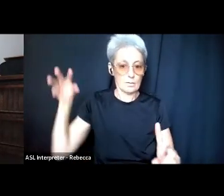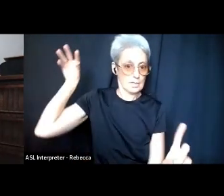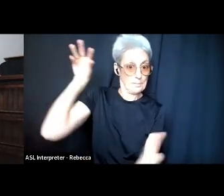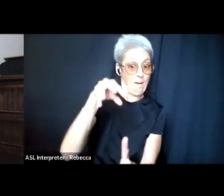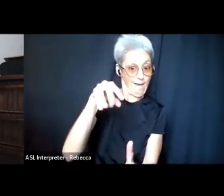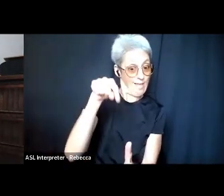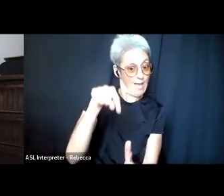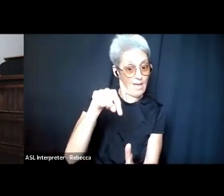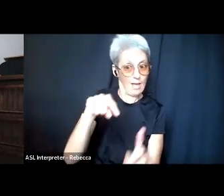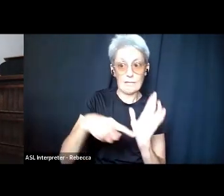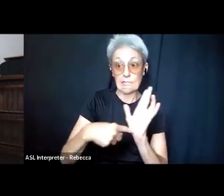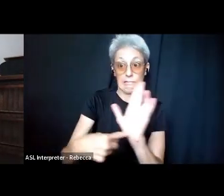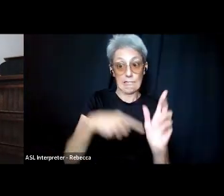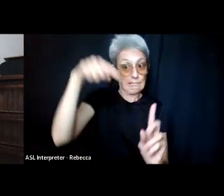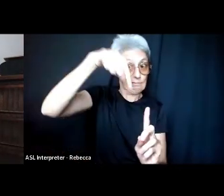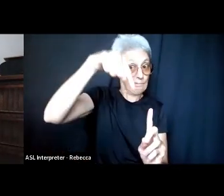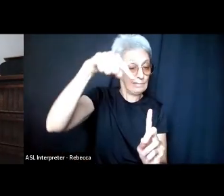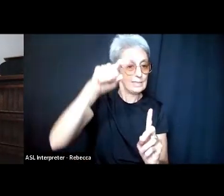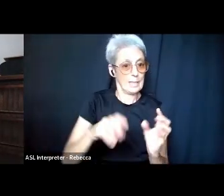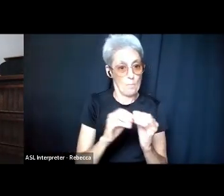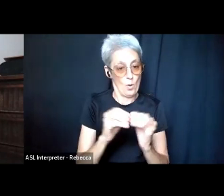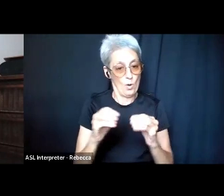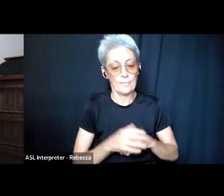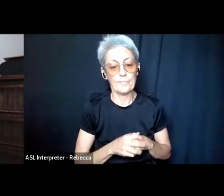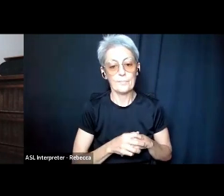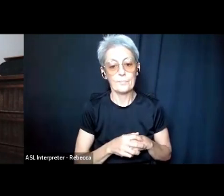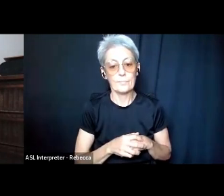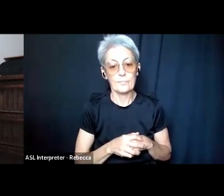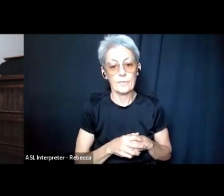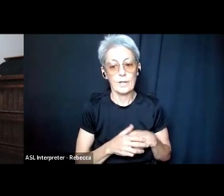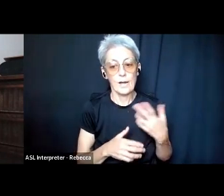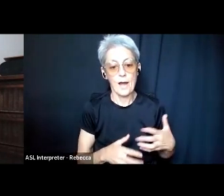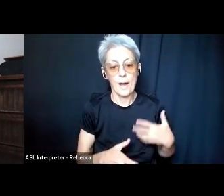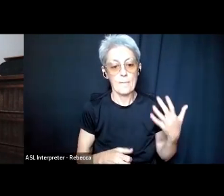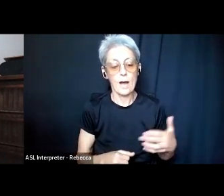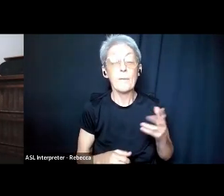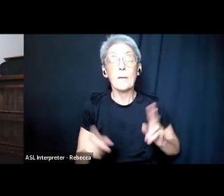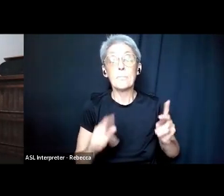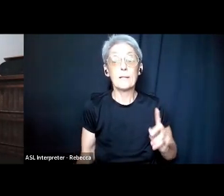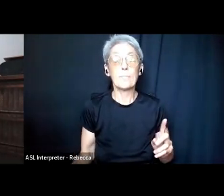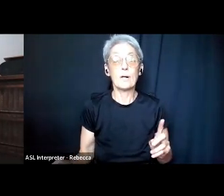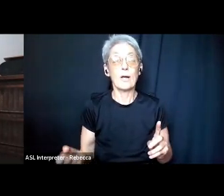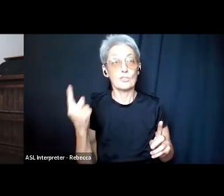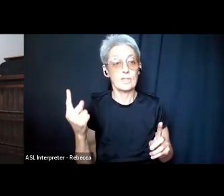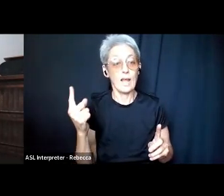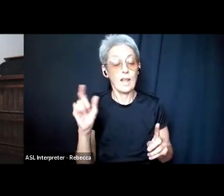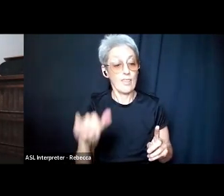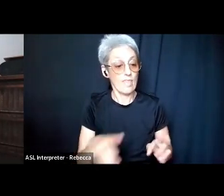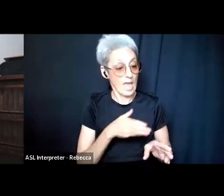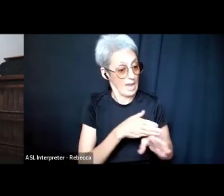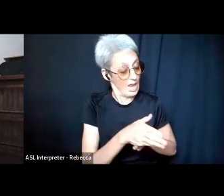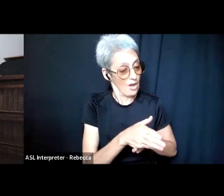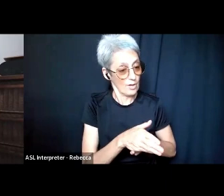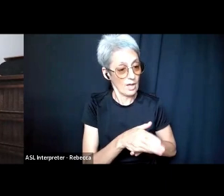now because this is seen as an area where peer-to-peer